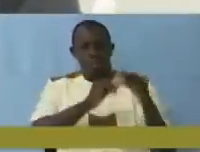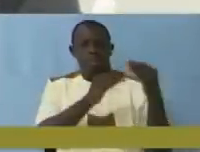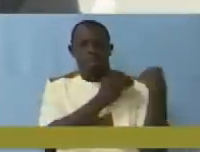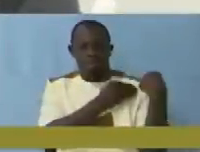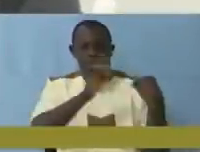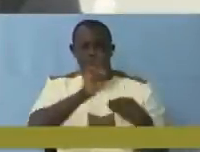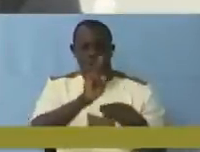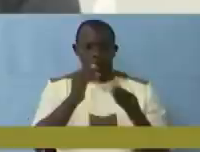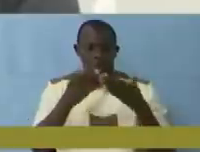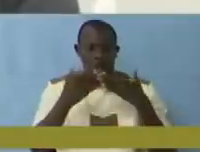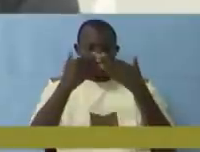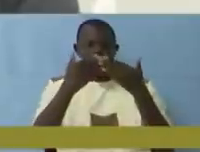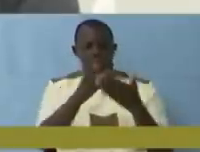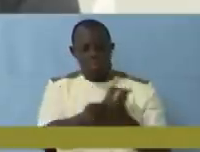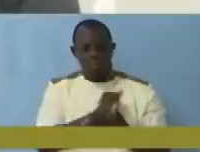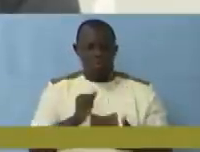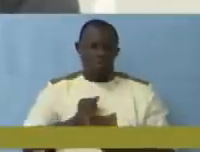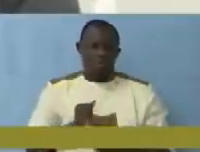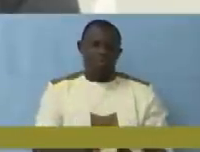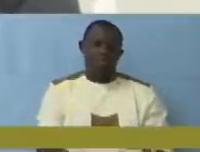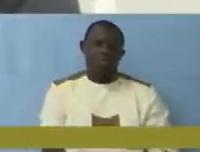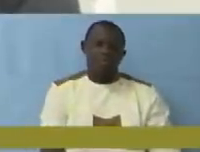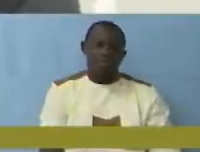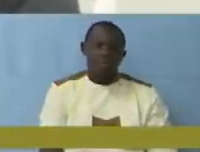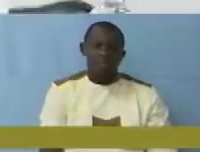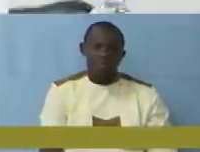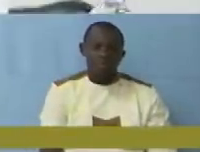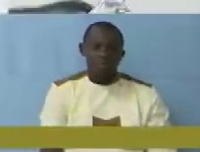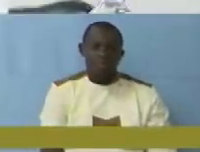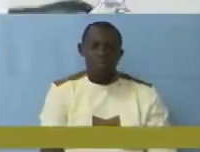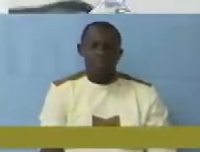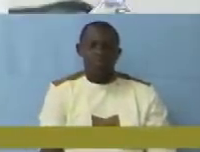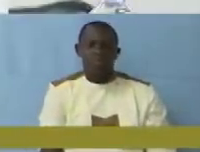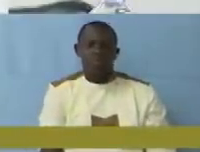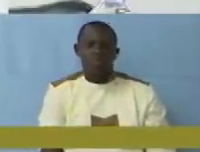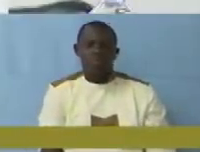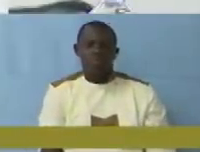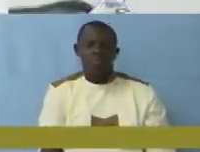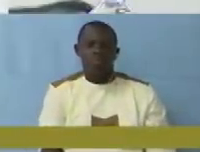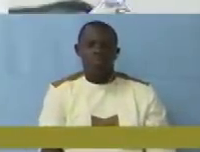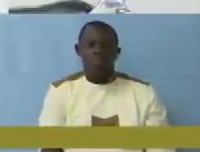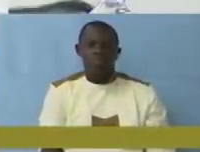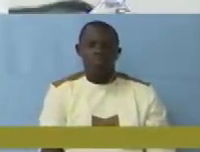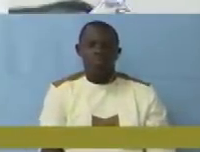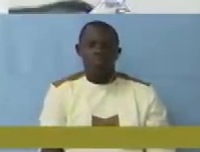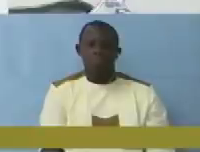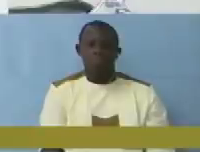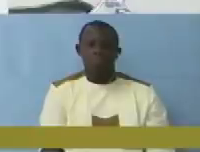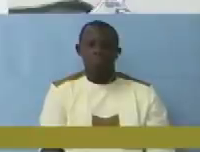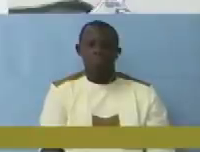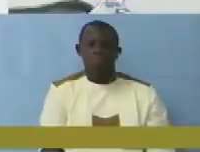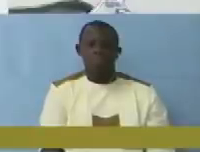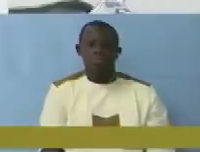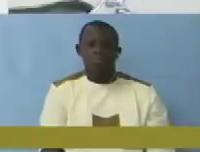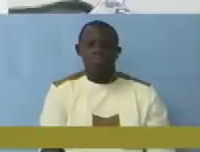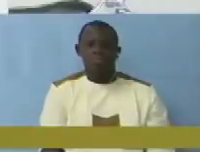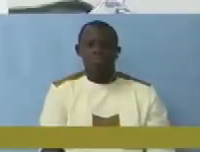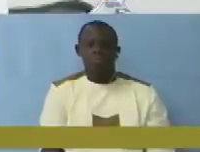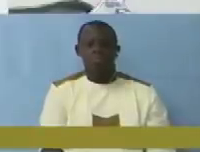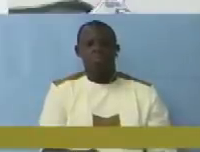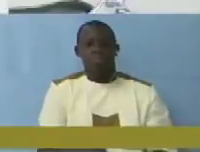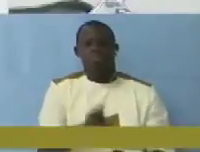ya londi nyamen aning bunda ila do community ado ko If you ask me to tell you the setup